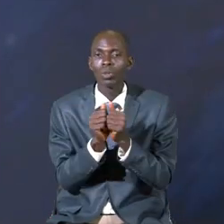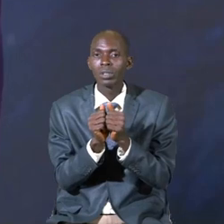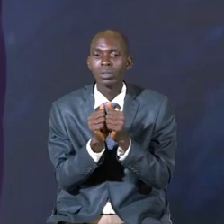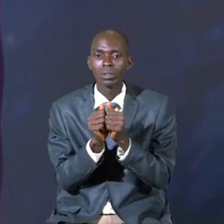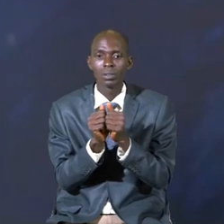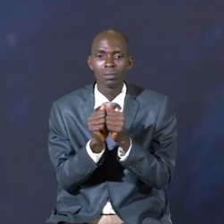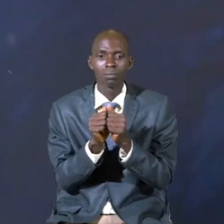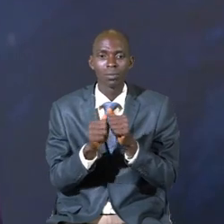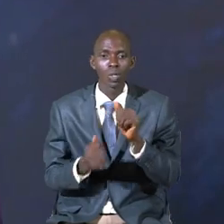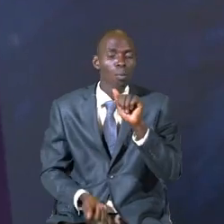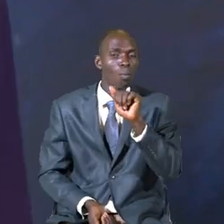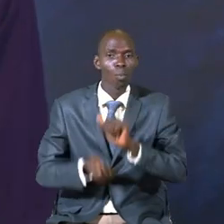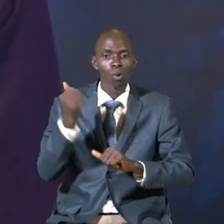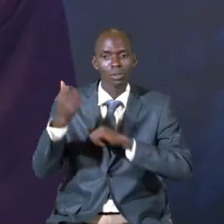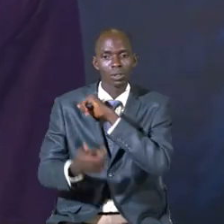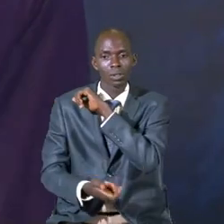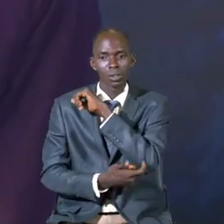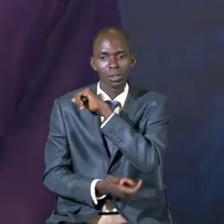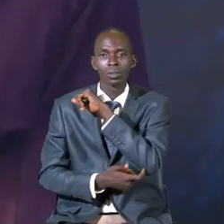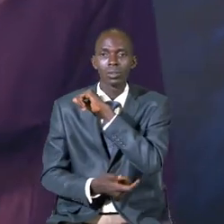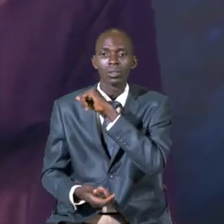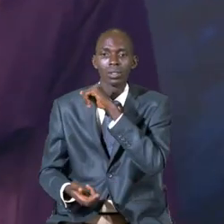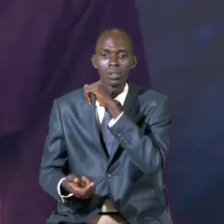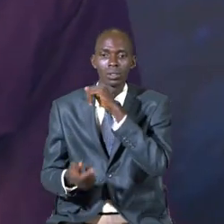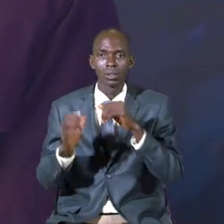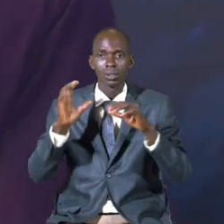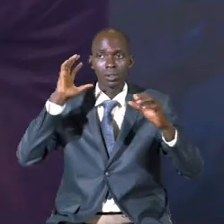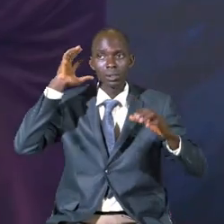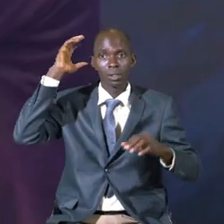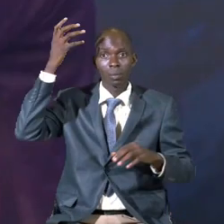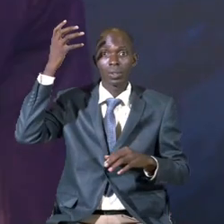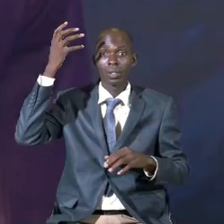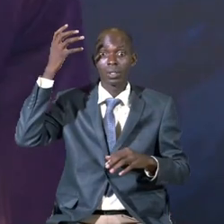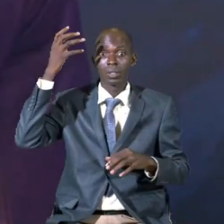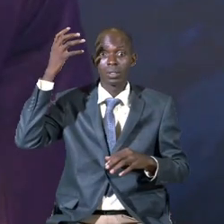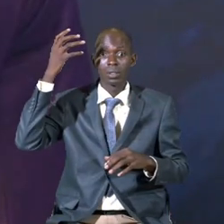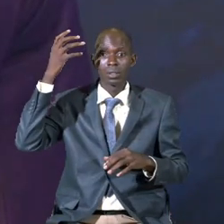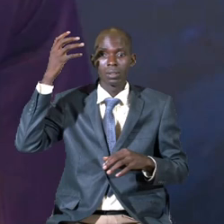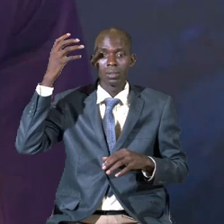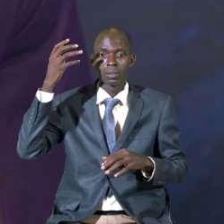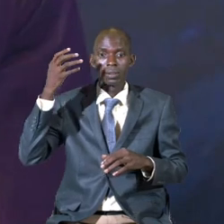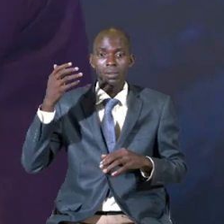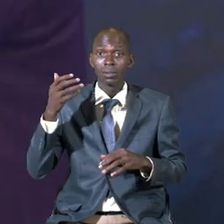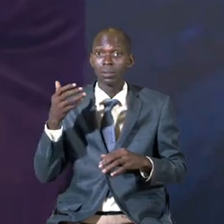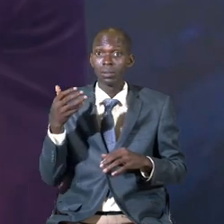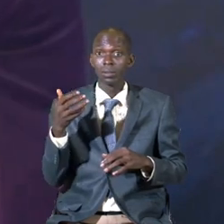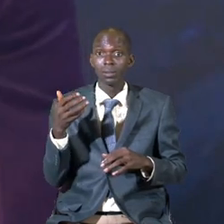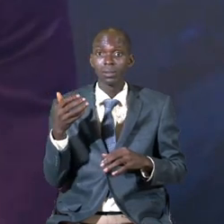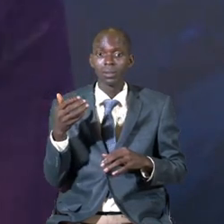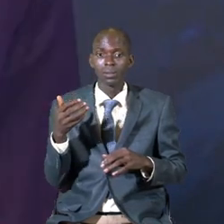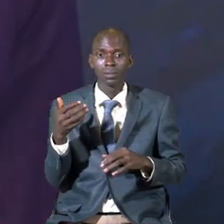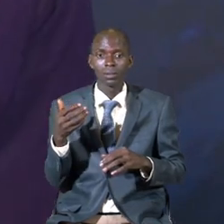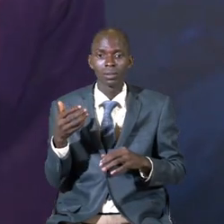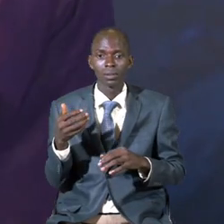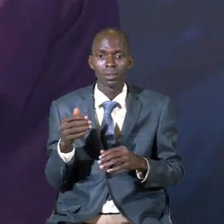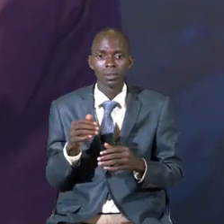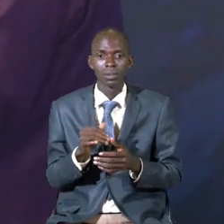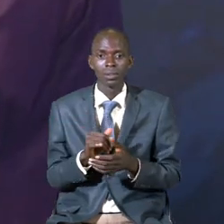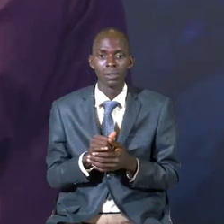temper you see many things in life that come to us we buy